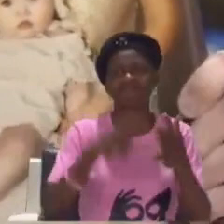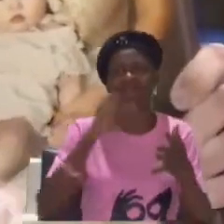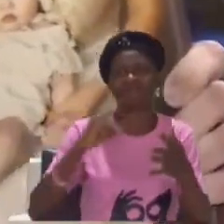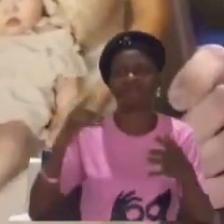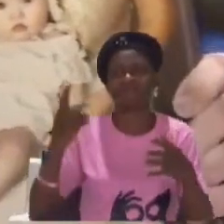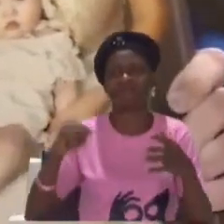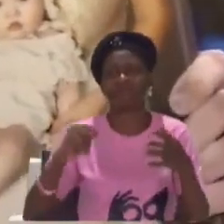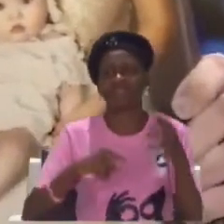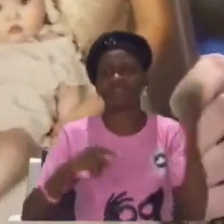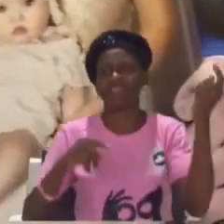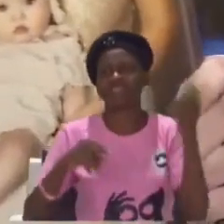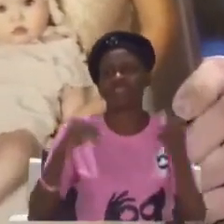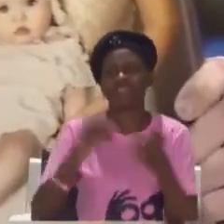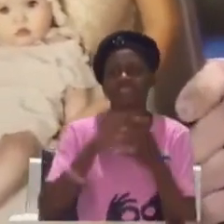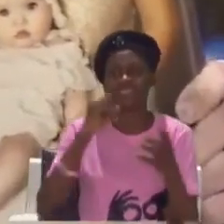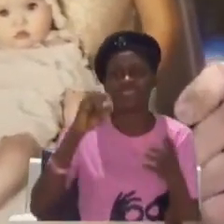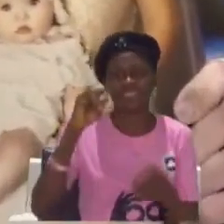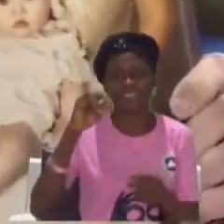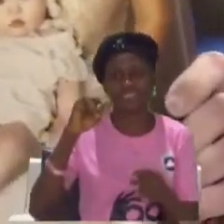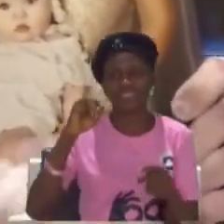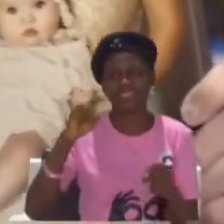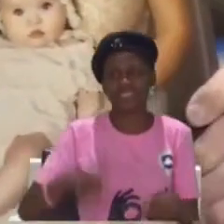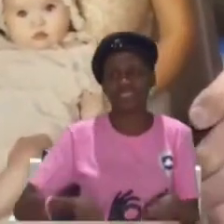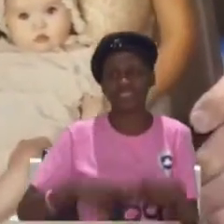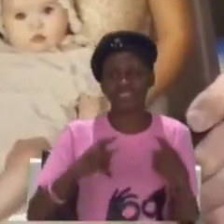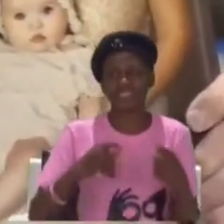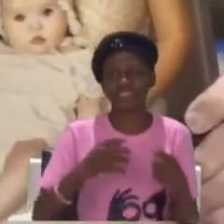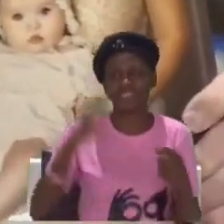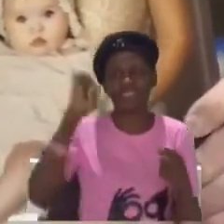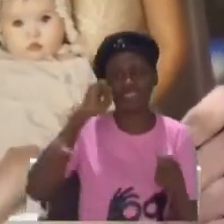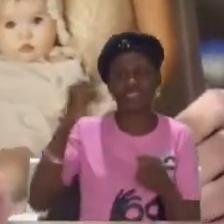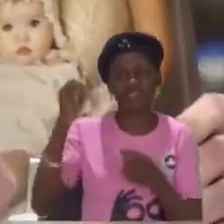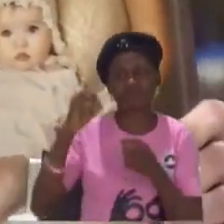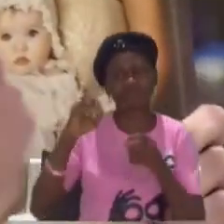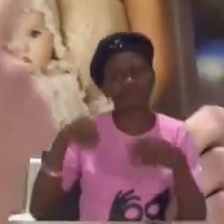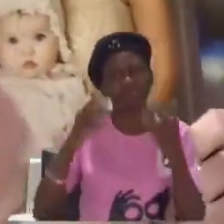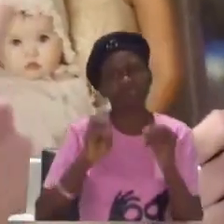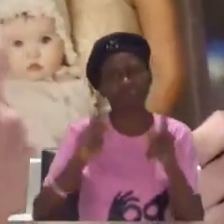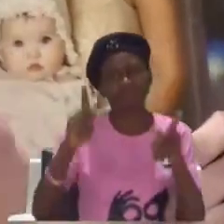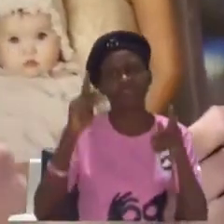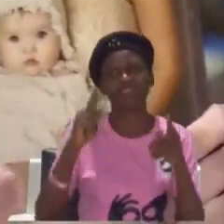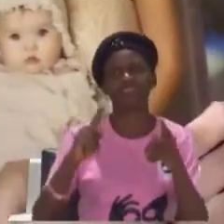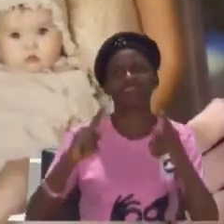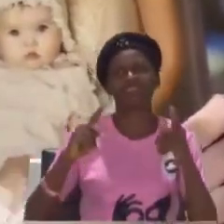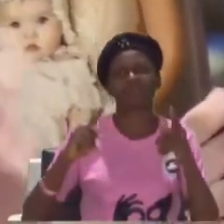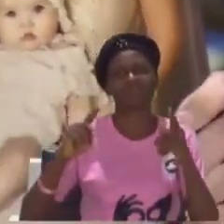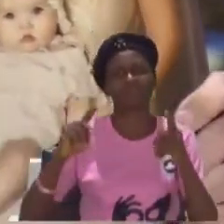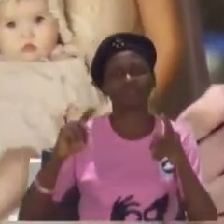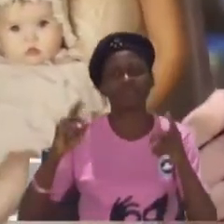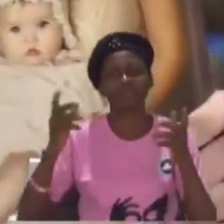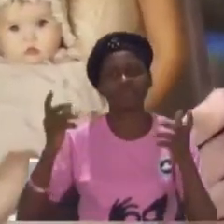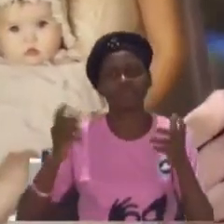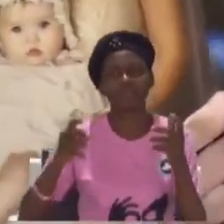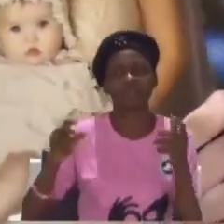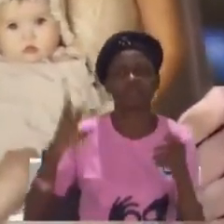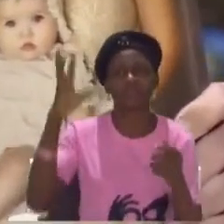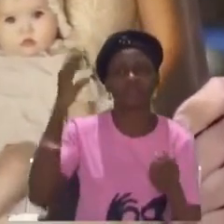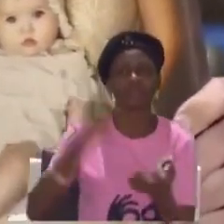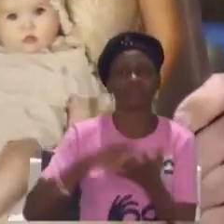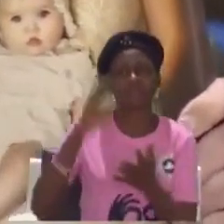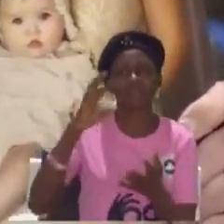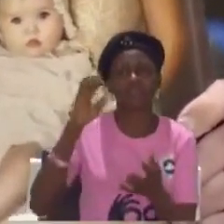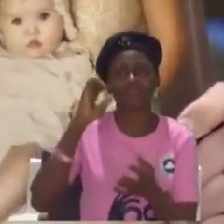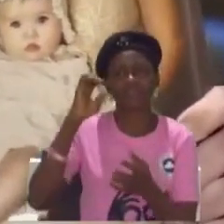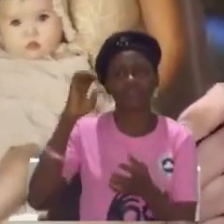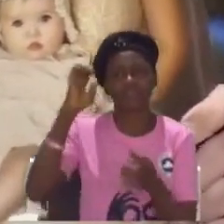serve. This is what he has done in my life. He has more miracles for me. He has more miracles for my family. He has miracles for my kids. He